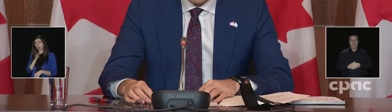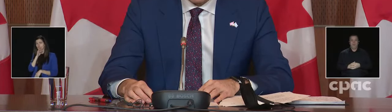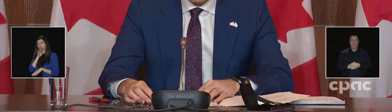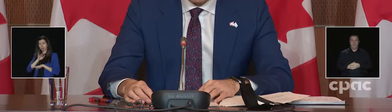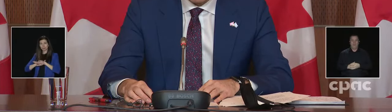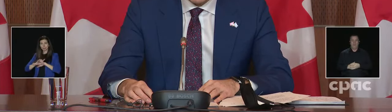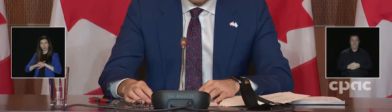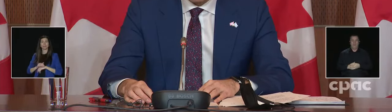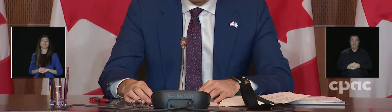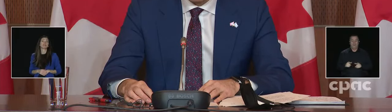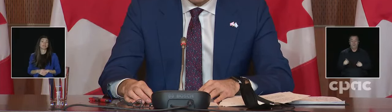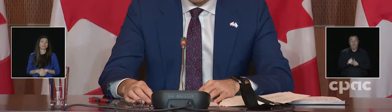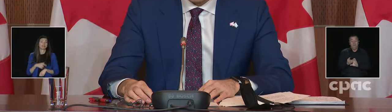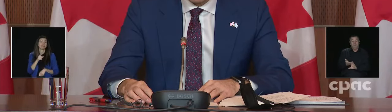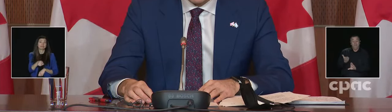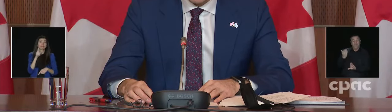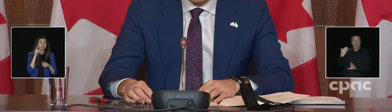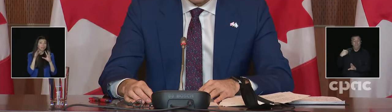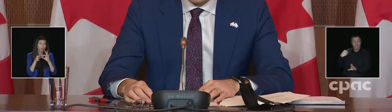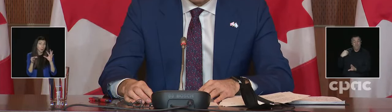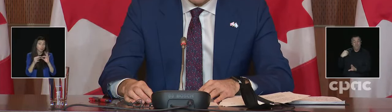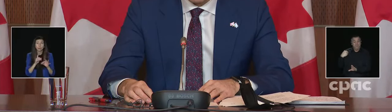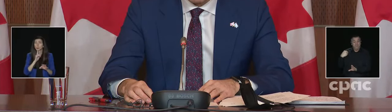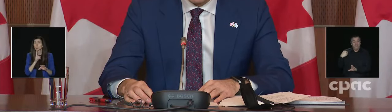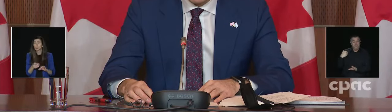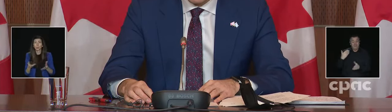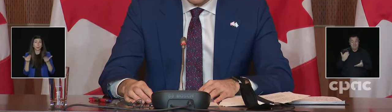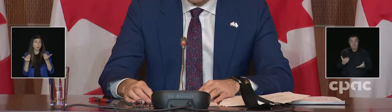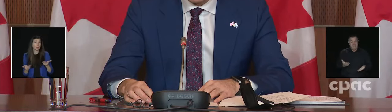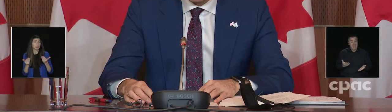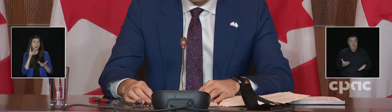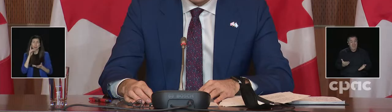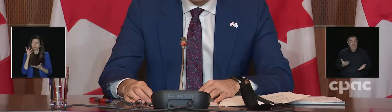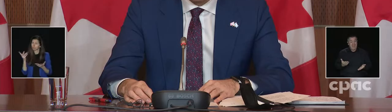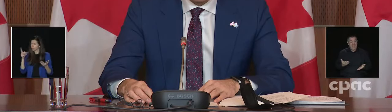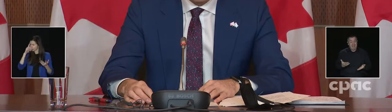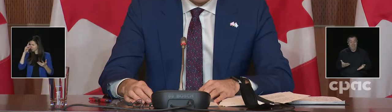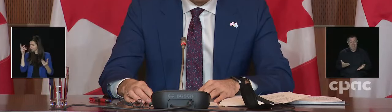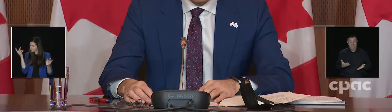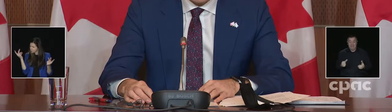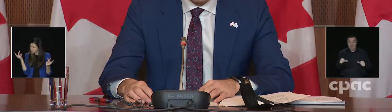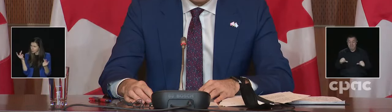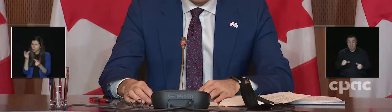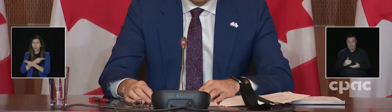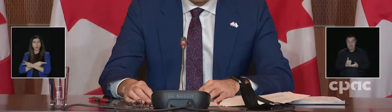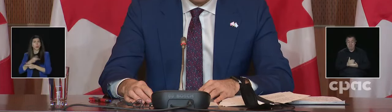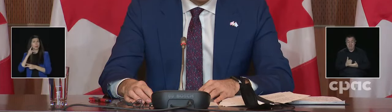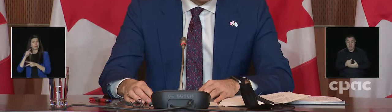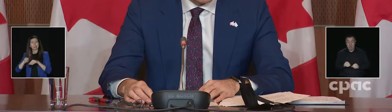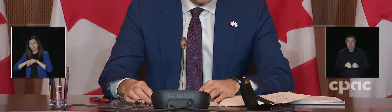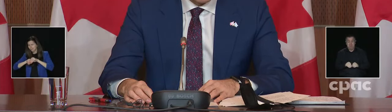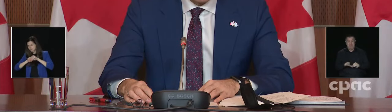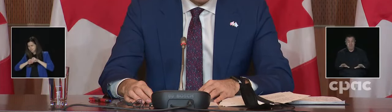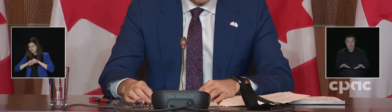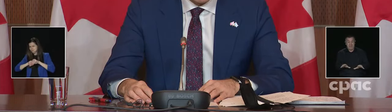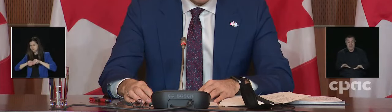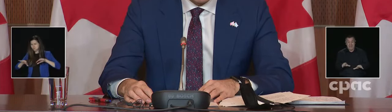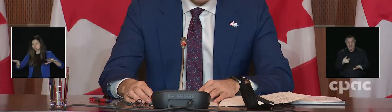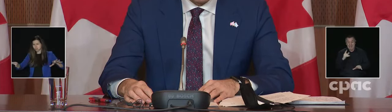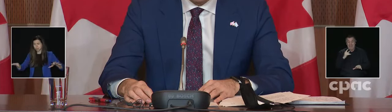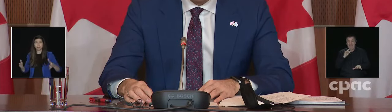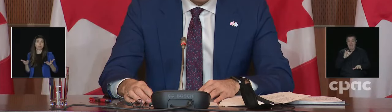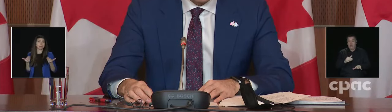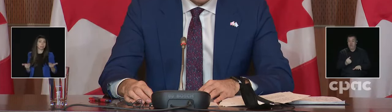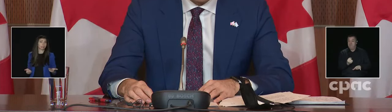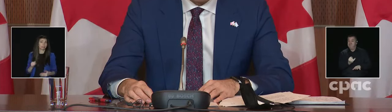past, although we are going through the worst phase of this pandemic in terms of cases and hospitalizations, January